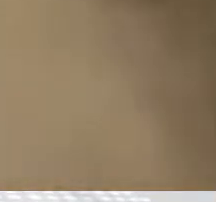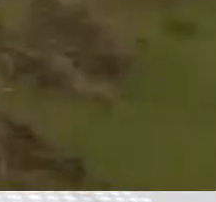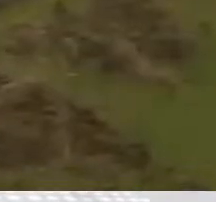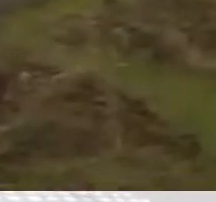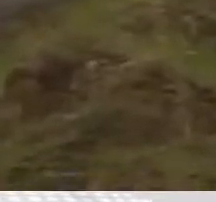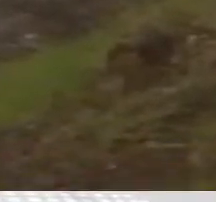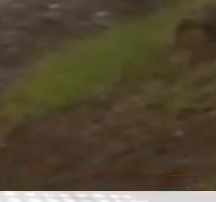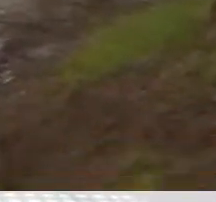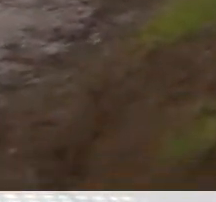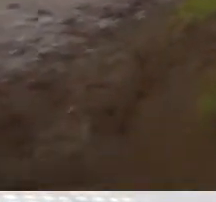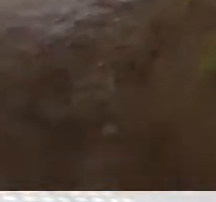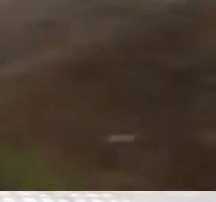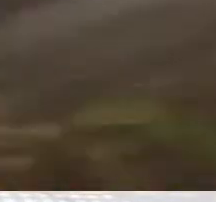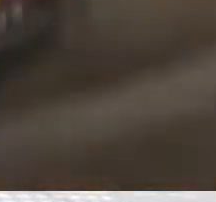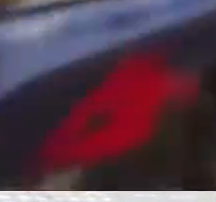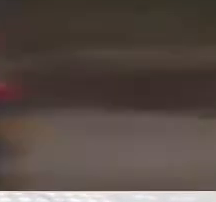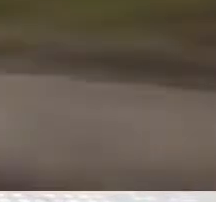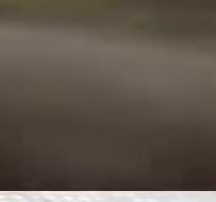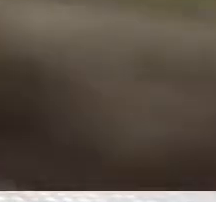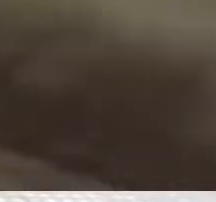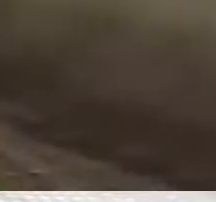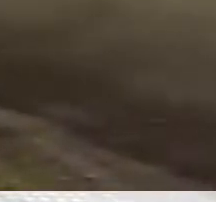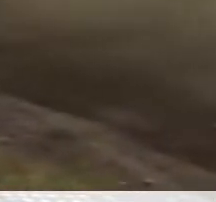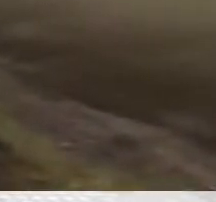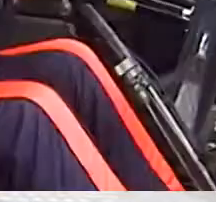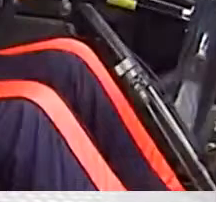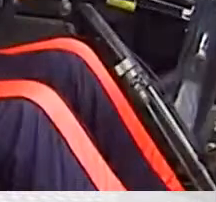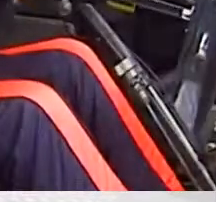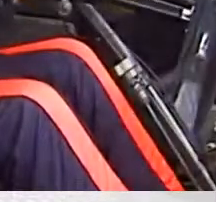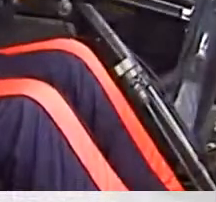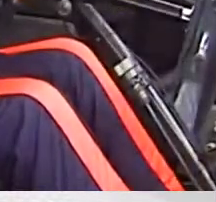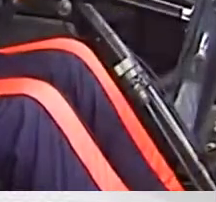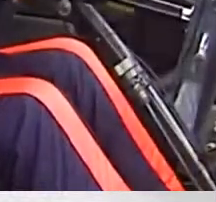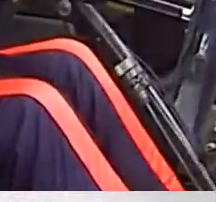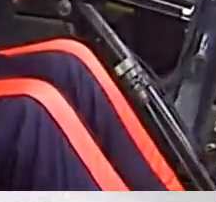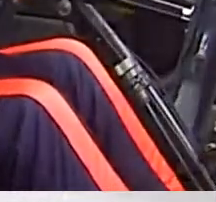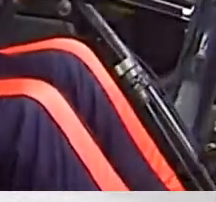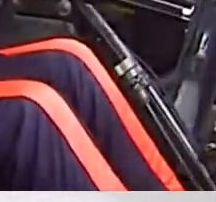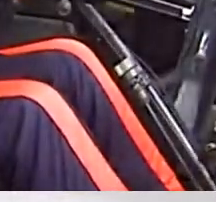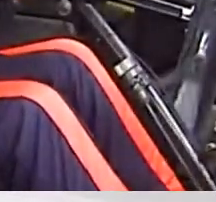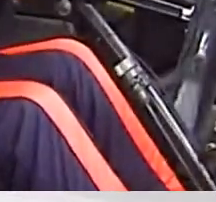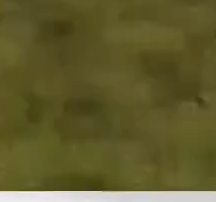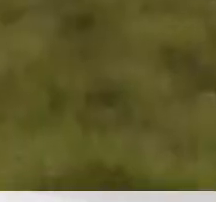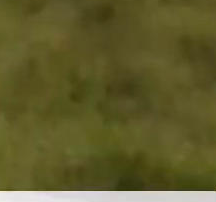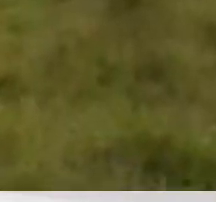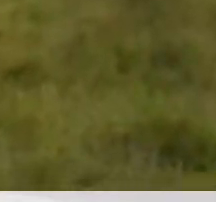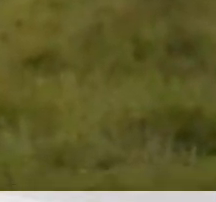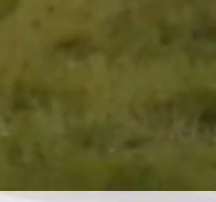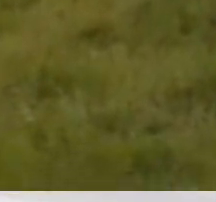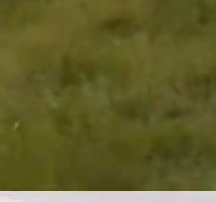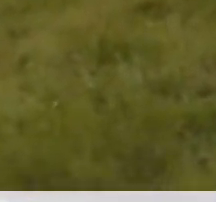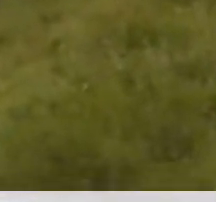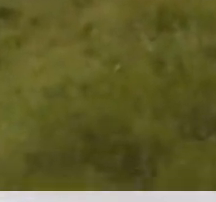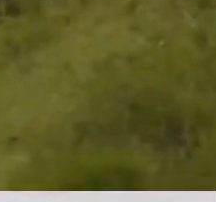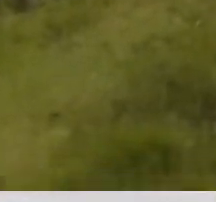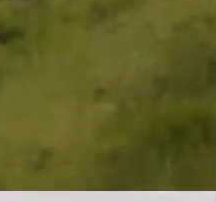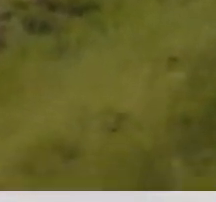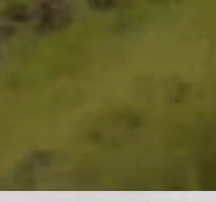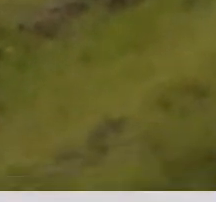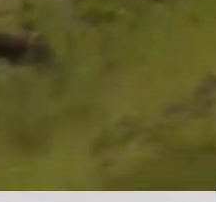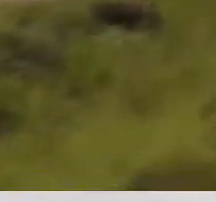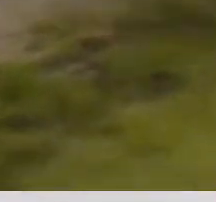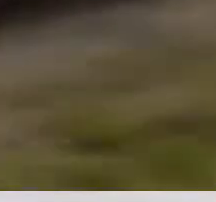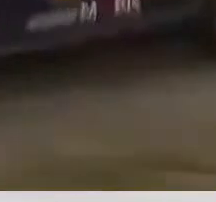again. Thierry Neuville's brake cooling duct was hanging loose, while Esa-Pekka Lappi was limping along with only front-wheel drive